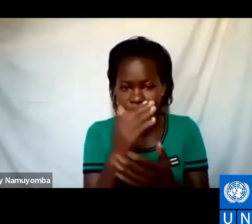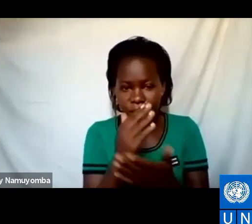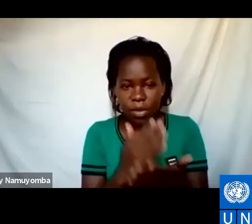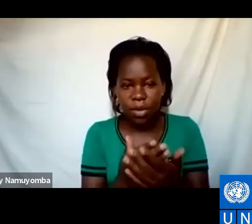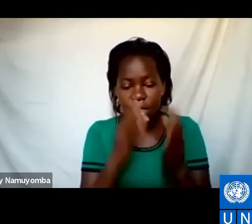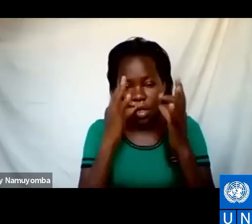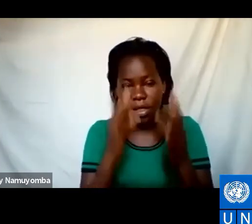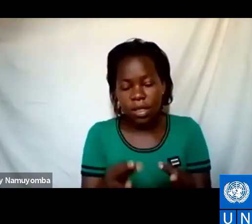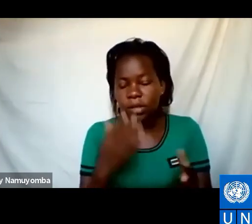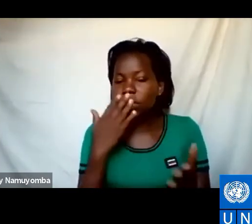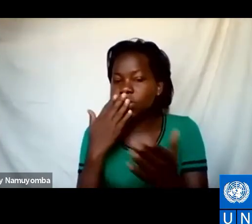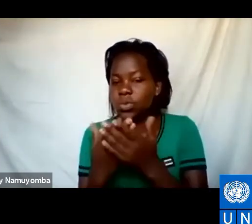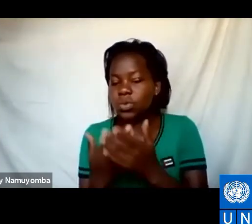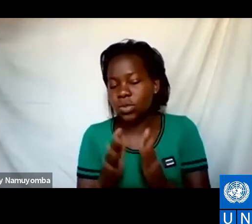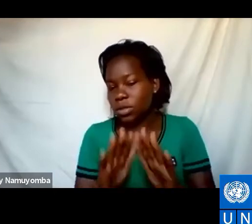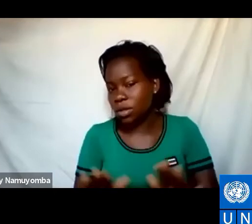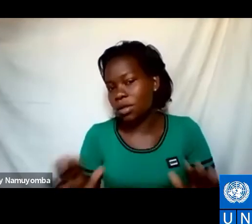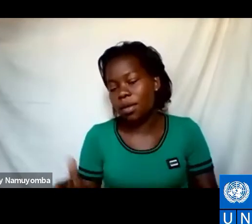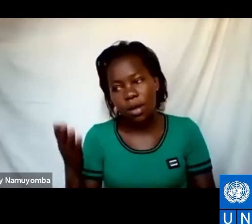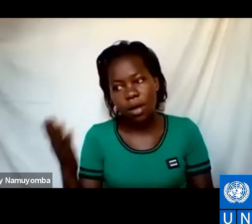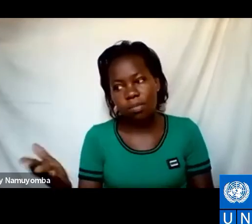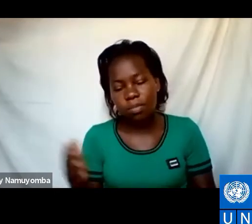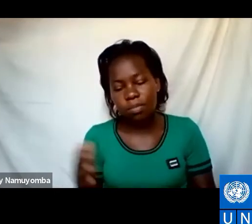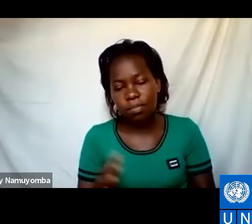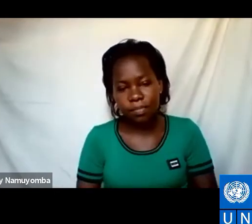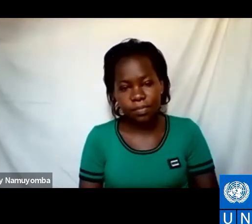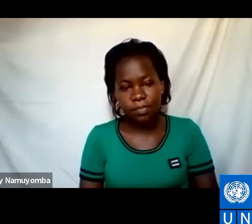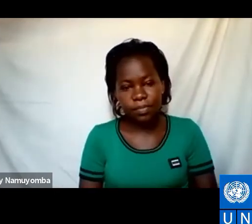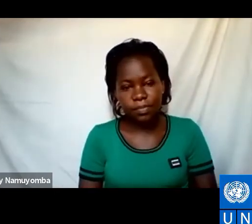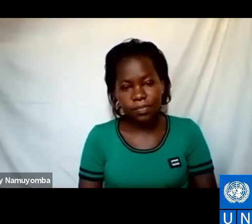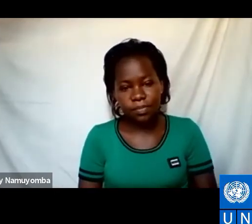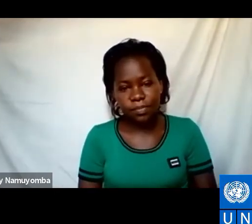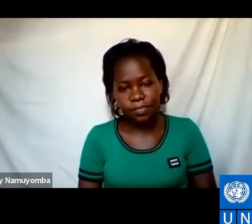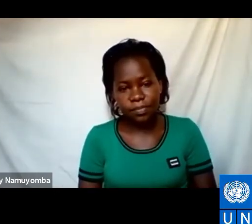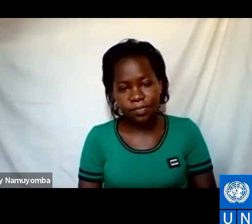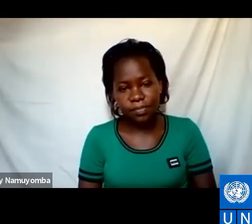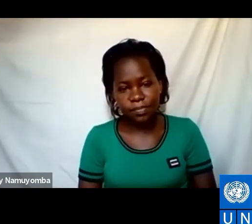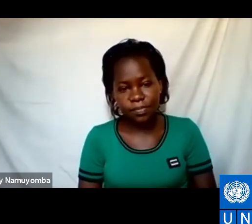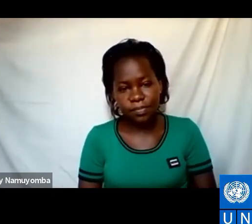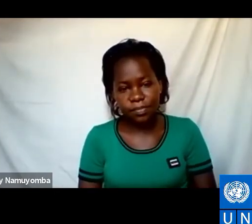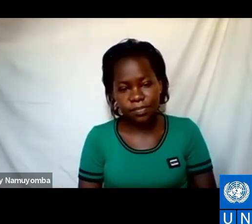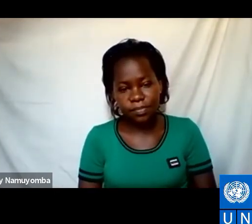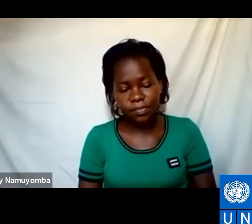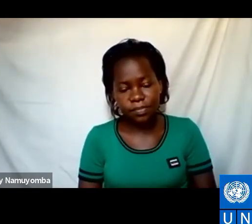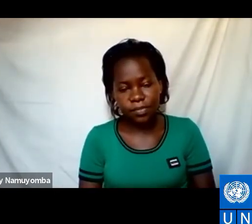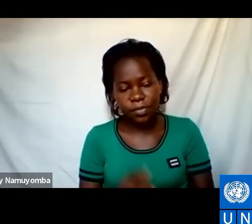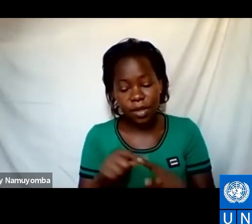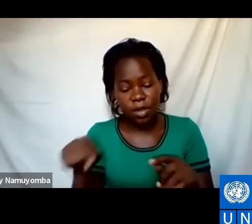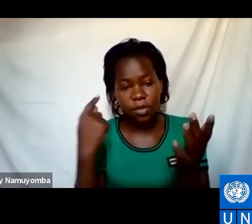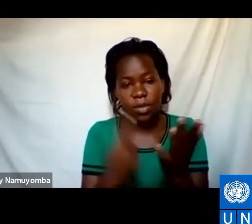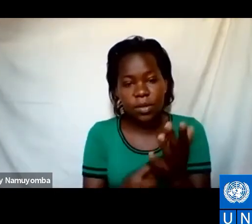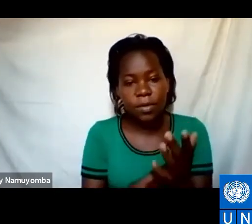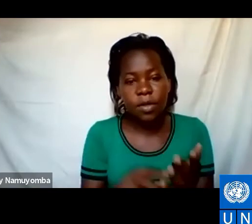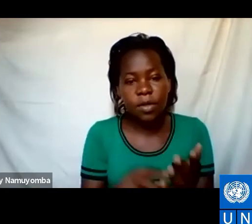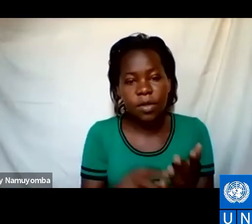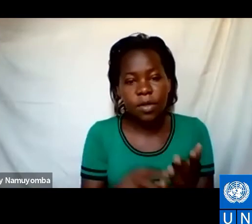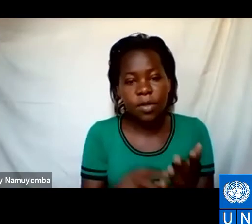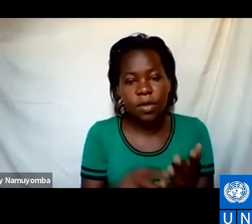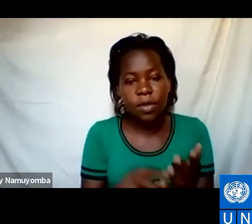fits the market that you intend to go into. Fortunately for us as Uganda, is that UNDP has ensured that